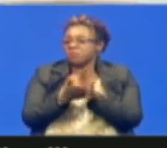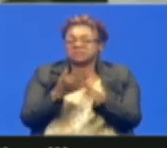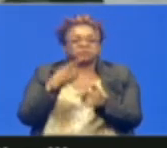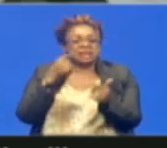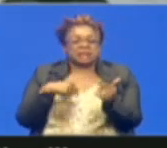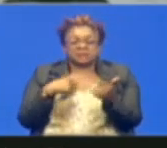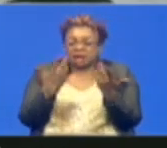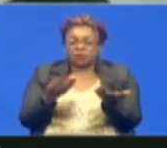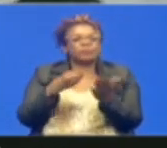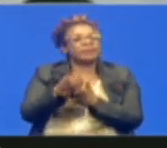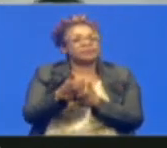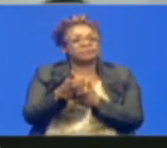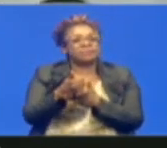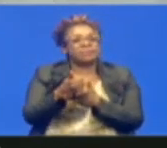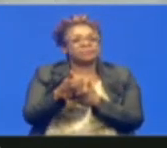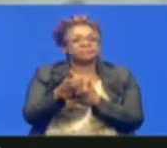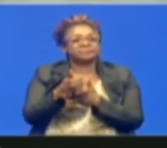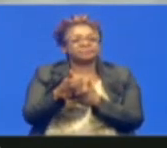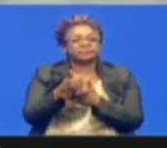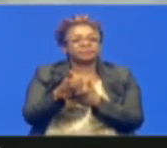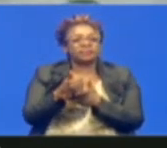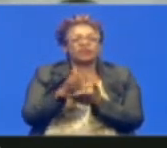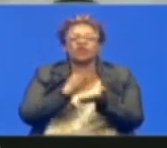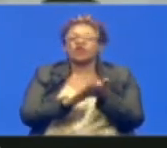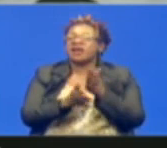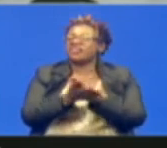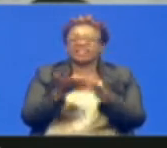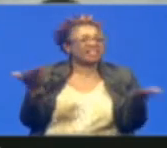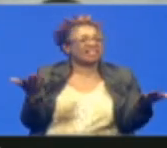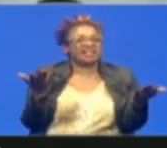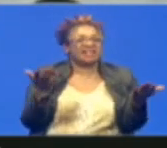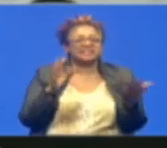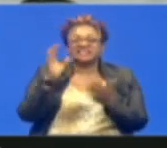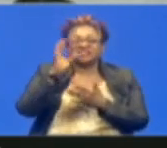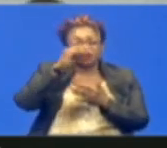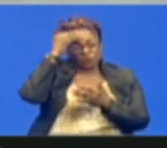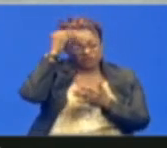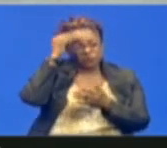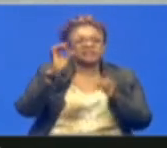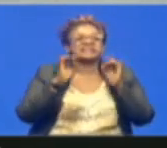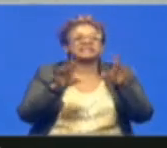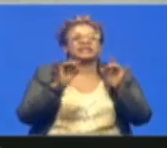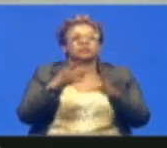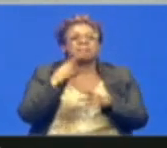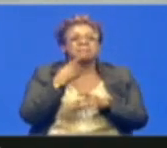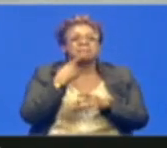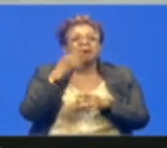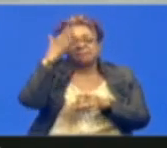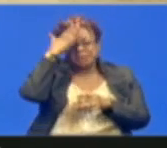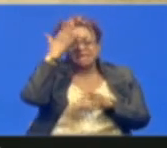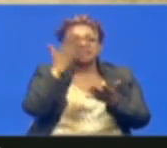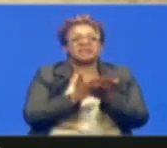tutalipa. There was no billboard, there was no civic education on the part of the city council telling us come Monday things will have